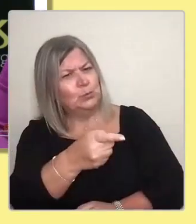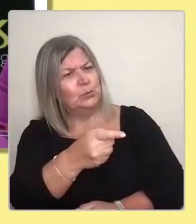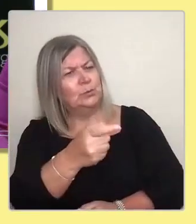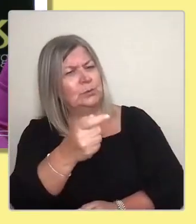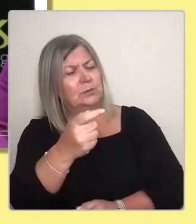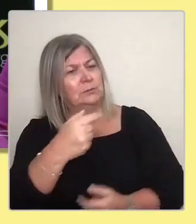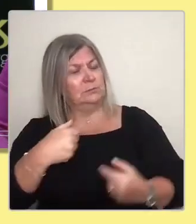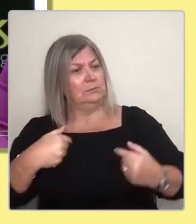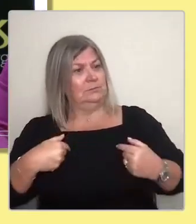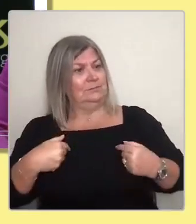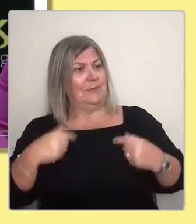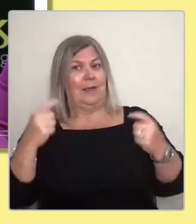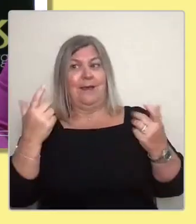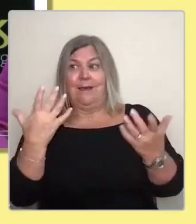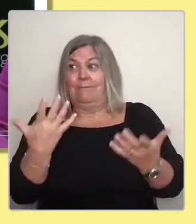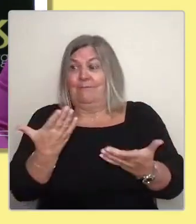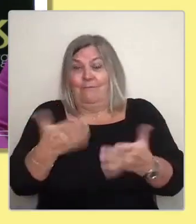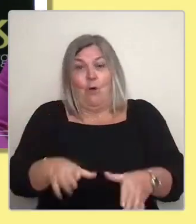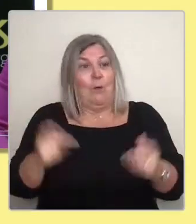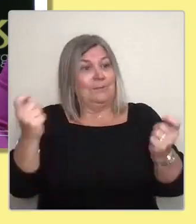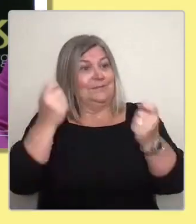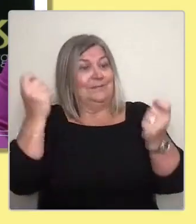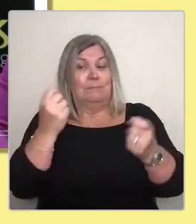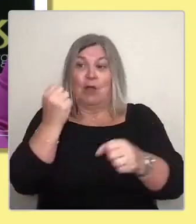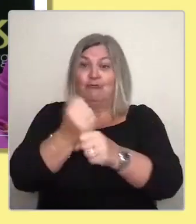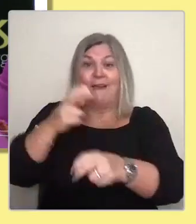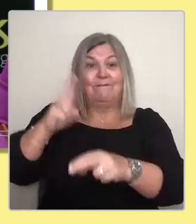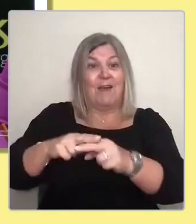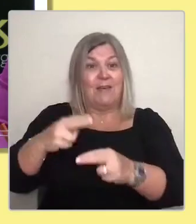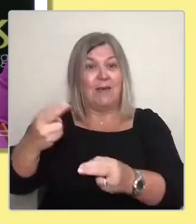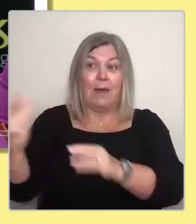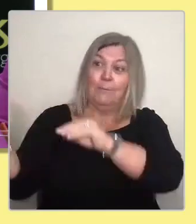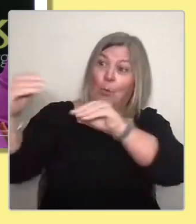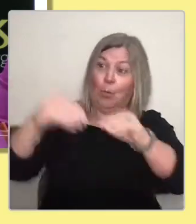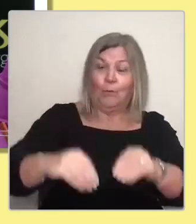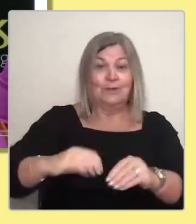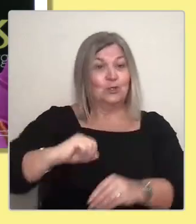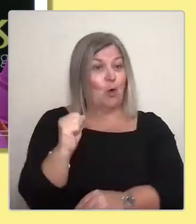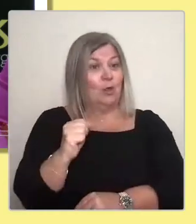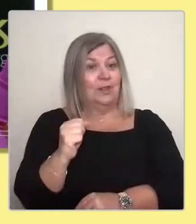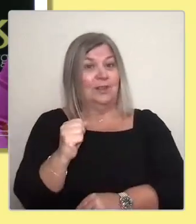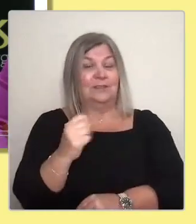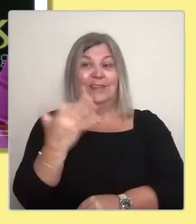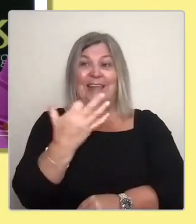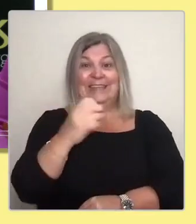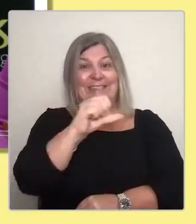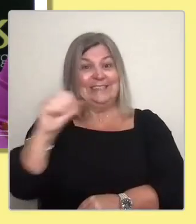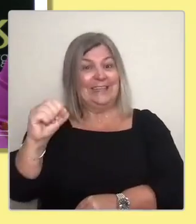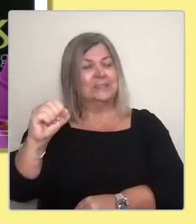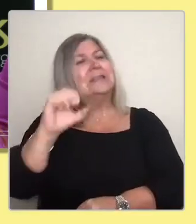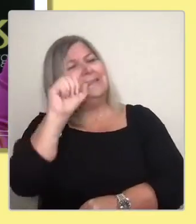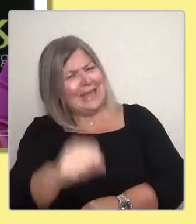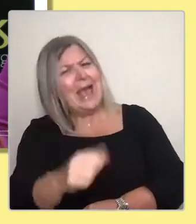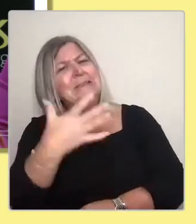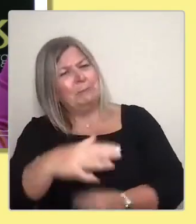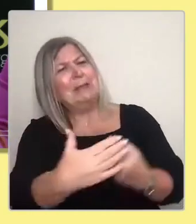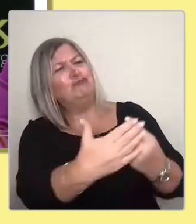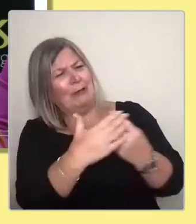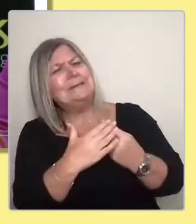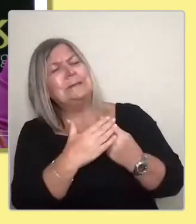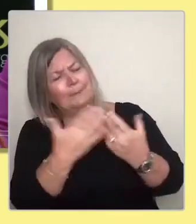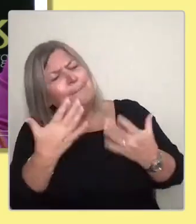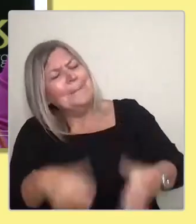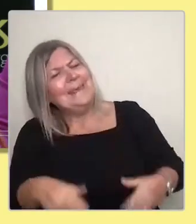of that celebration. You know, my grandfather came here in the 1960s. I've been celebrated. Don't get me wrong, I have the racists and the idiots. We all get those in any